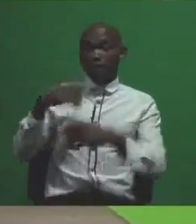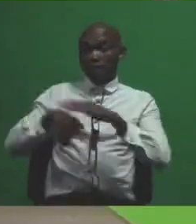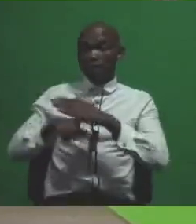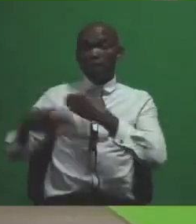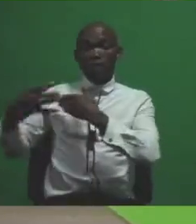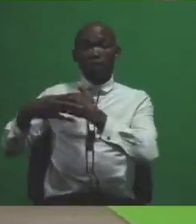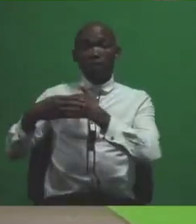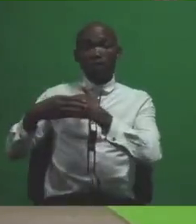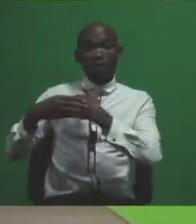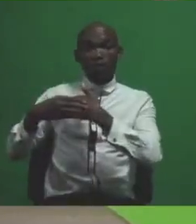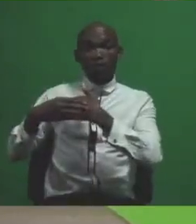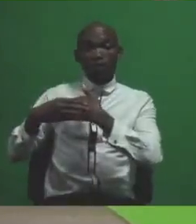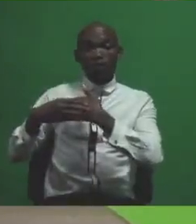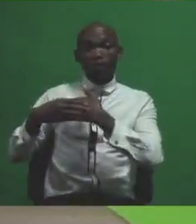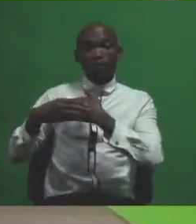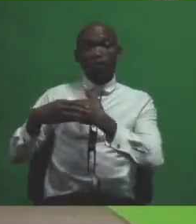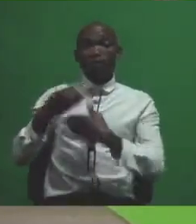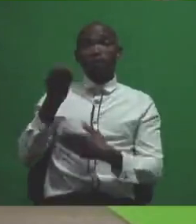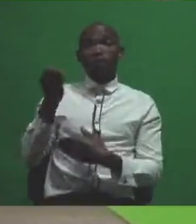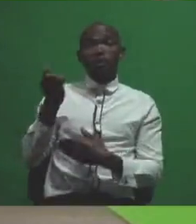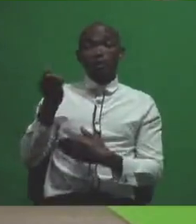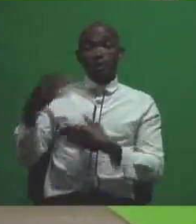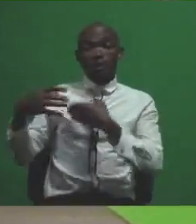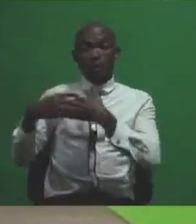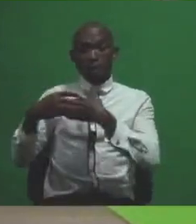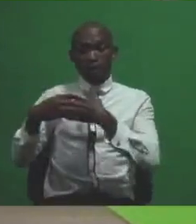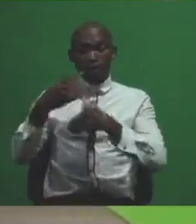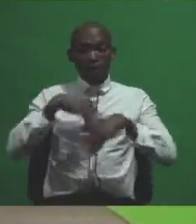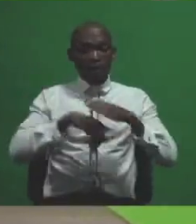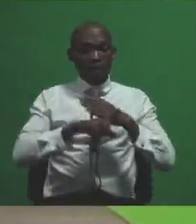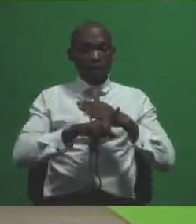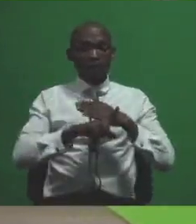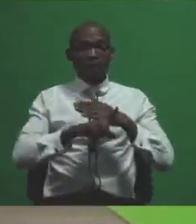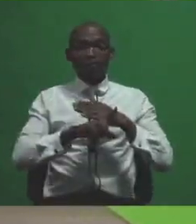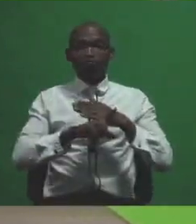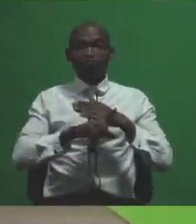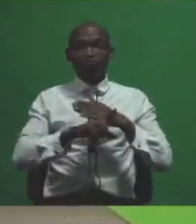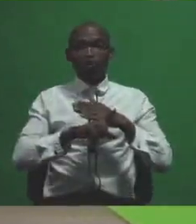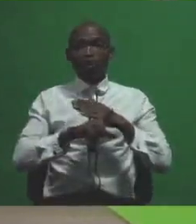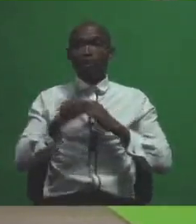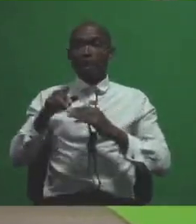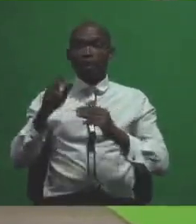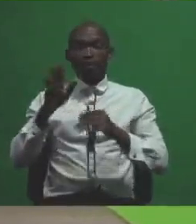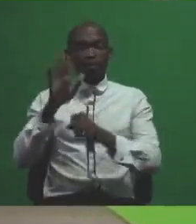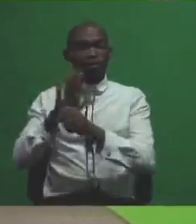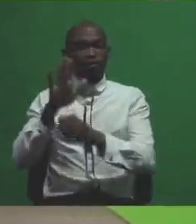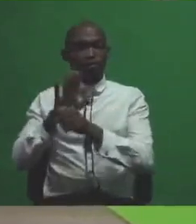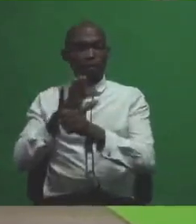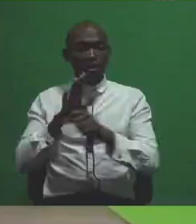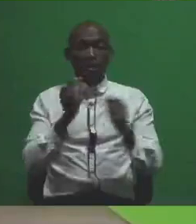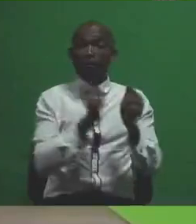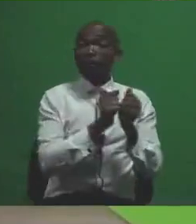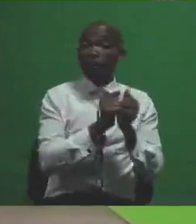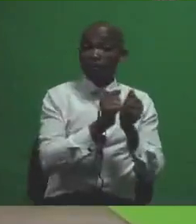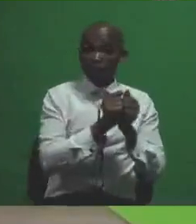this picture. This picture or diagram contains a lot of activity